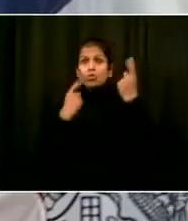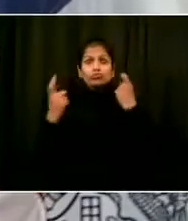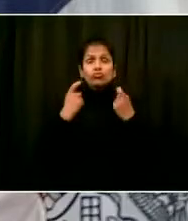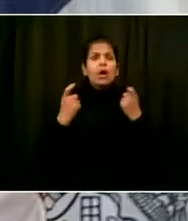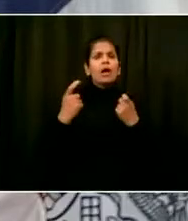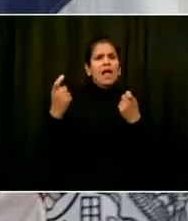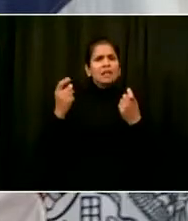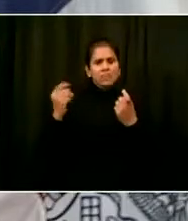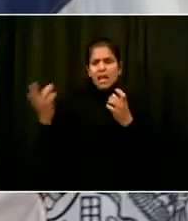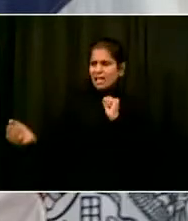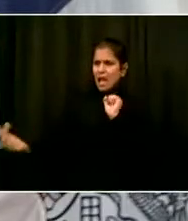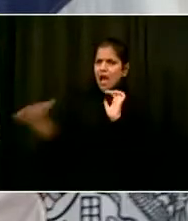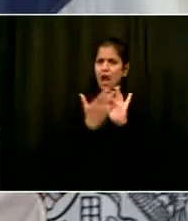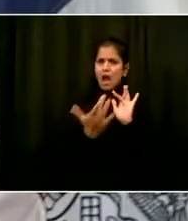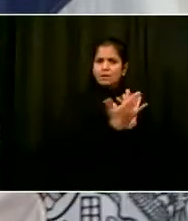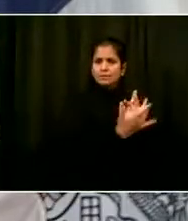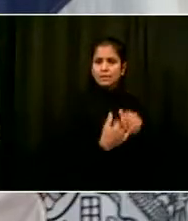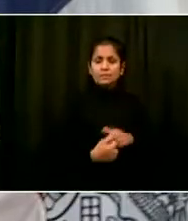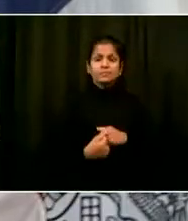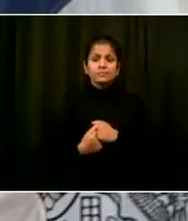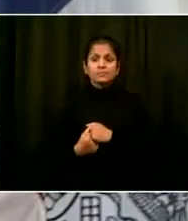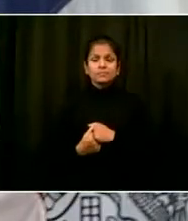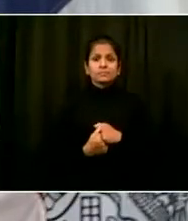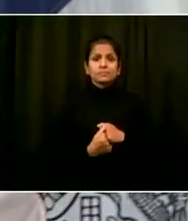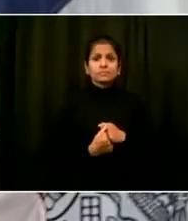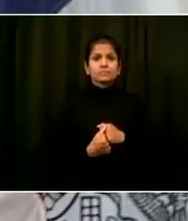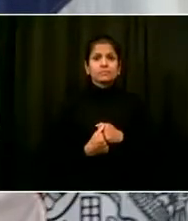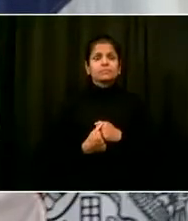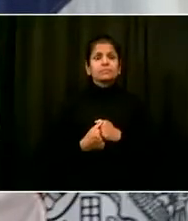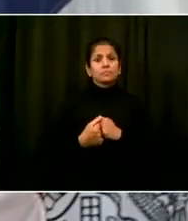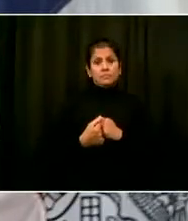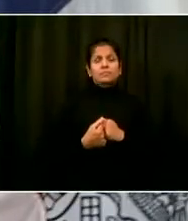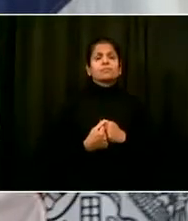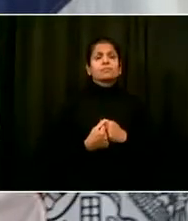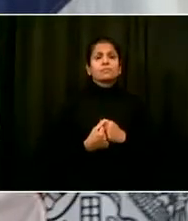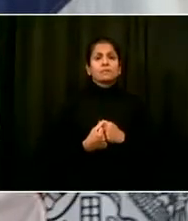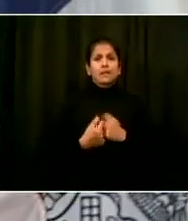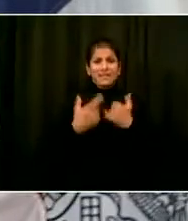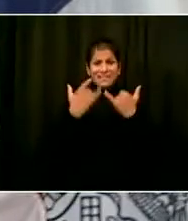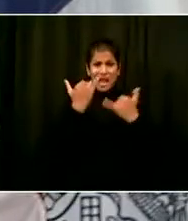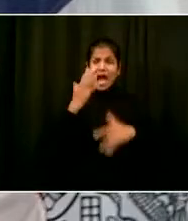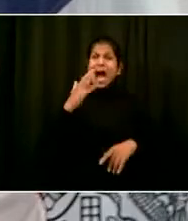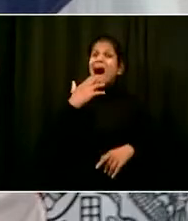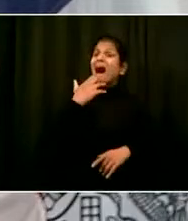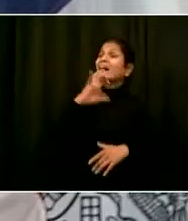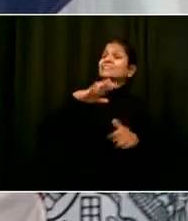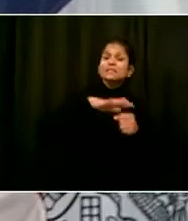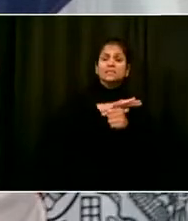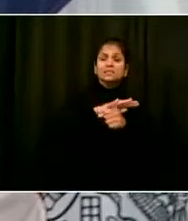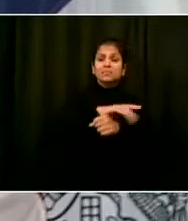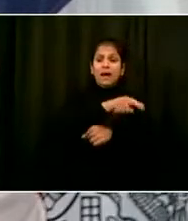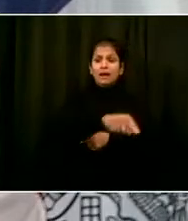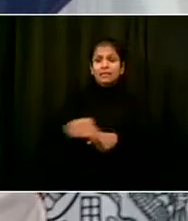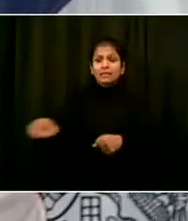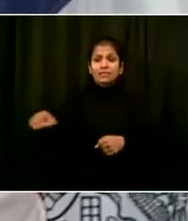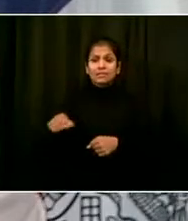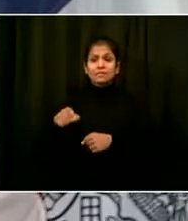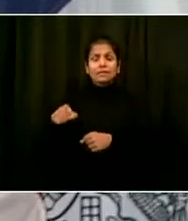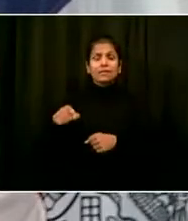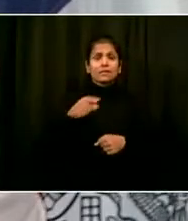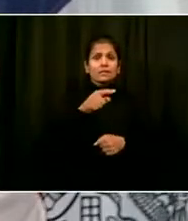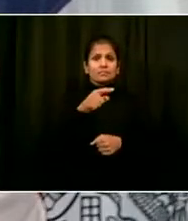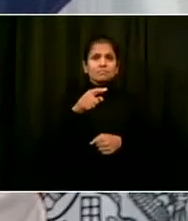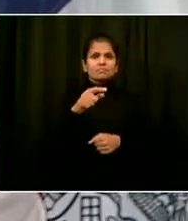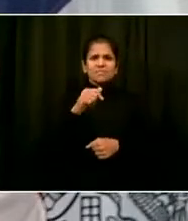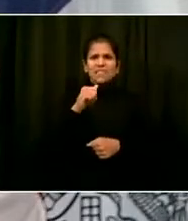sites again what we've said over the last few weeks when these questions have come up is we really don't have a lot of substantial